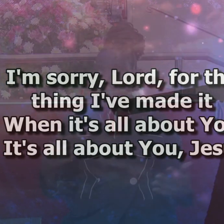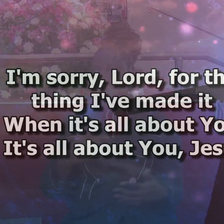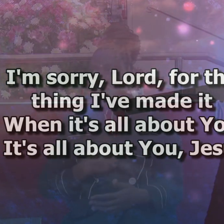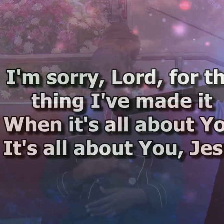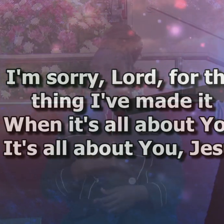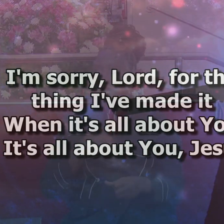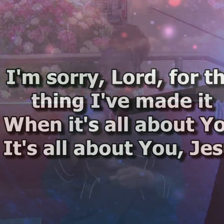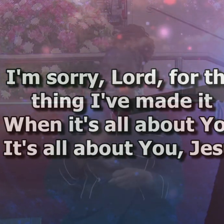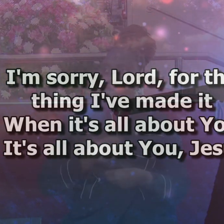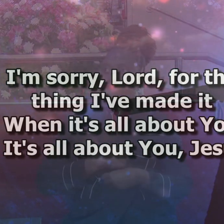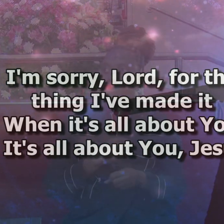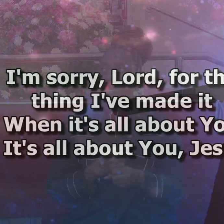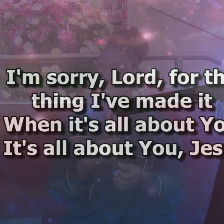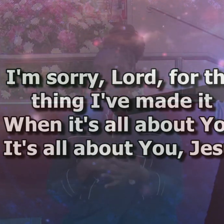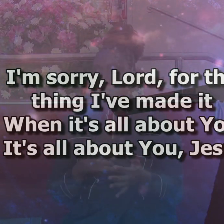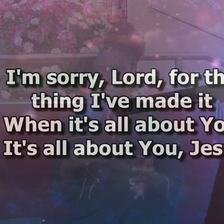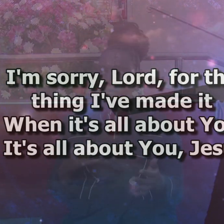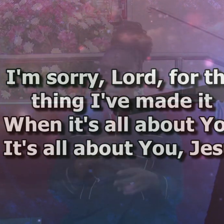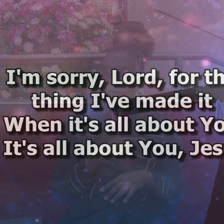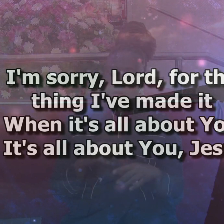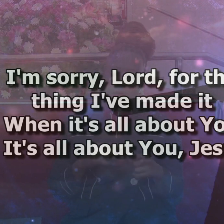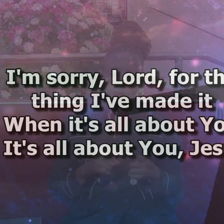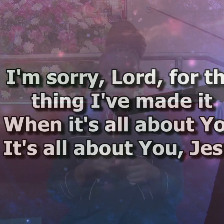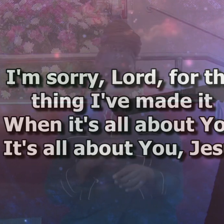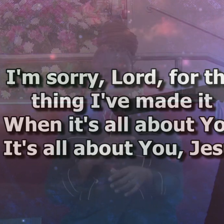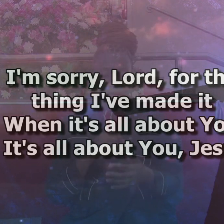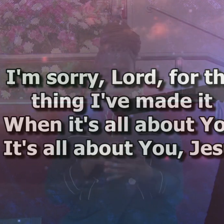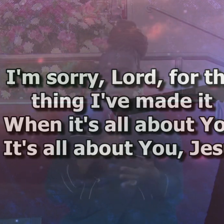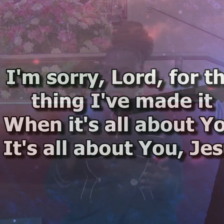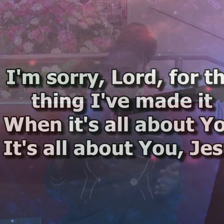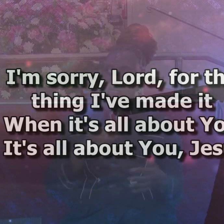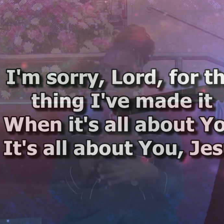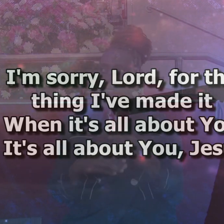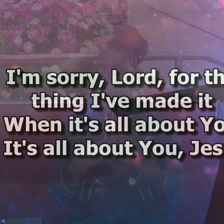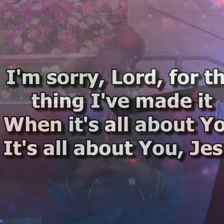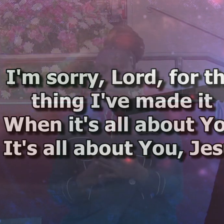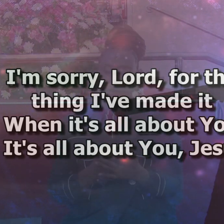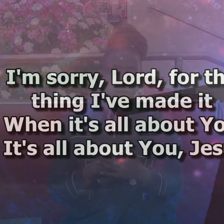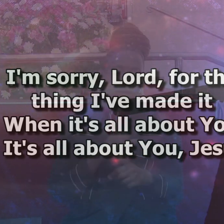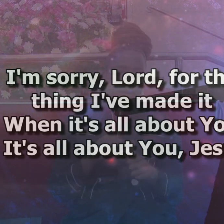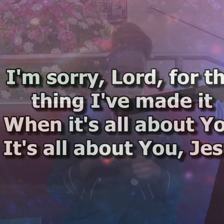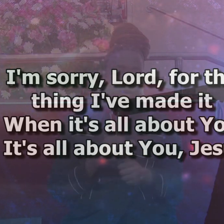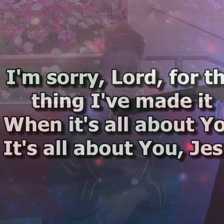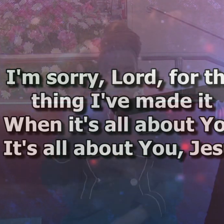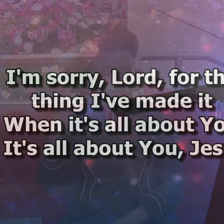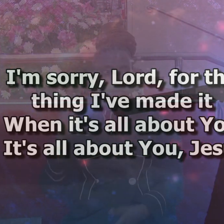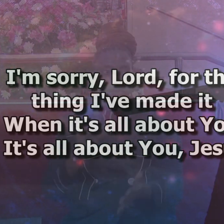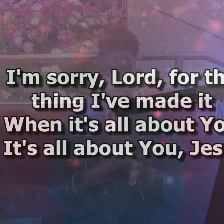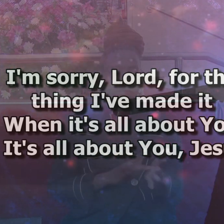it. When it's all about you, oh, it's all about